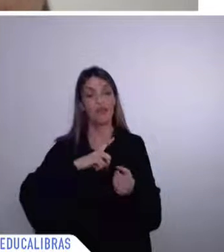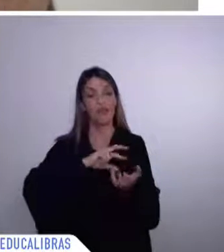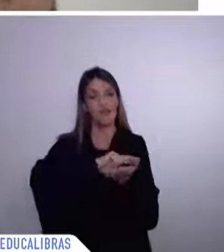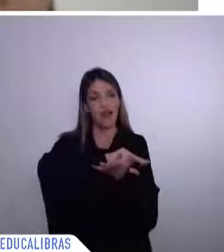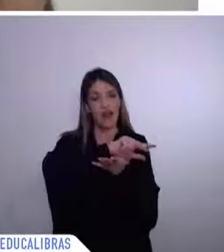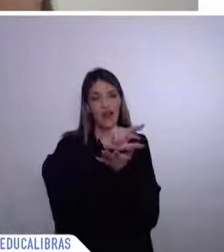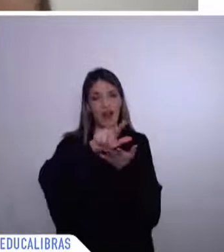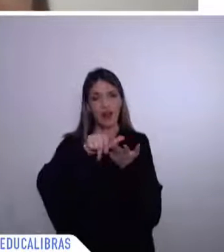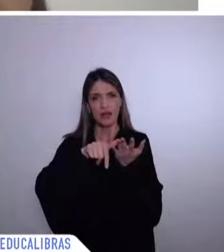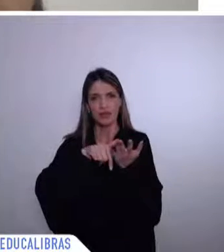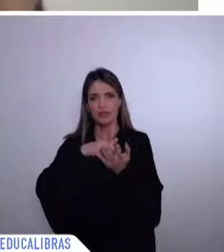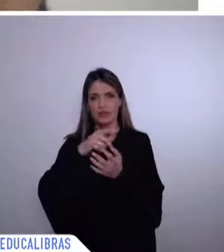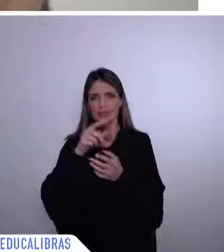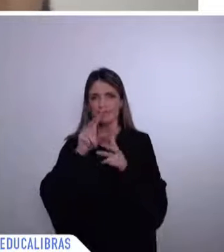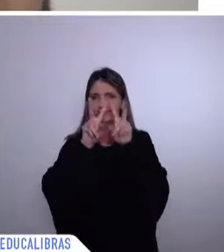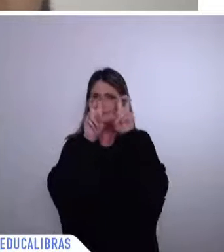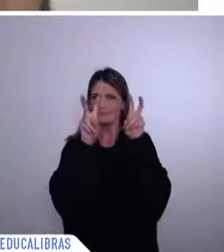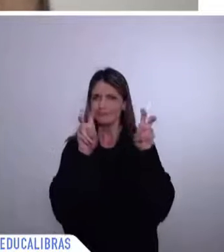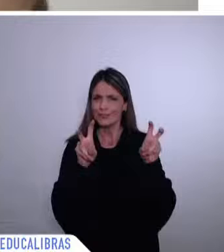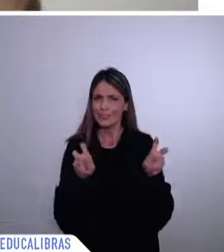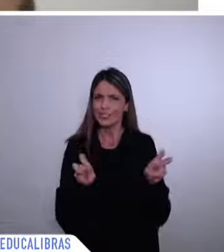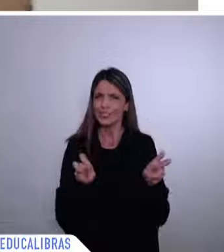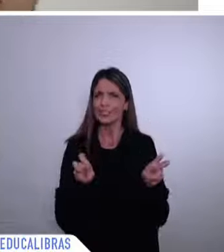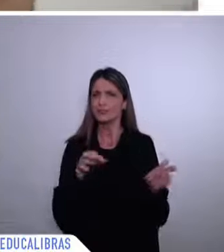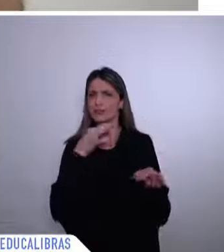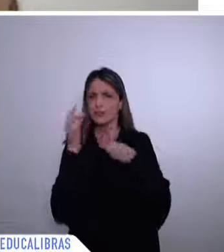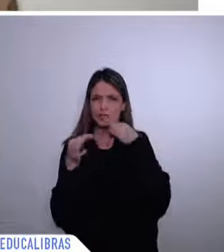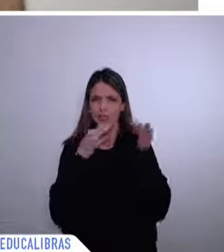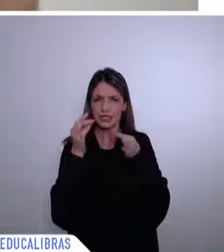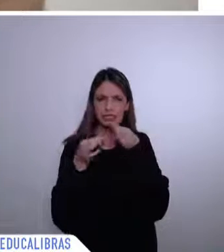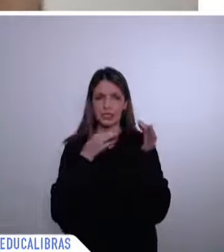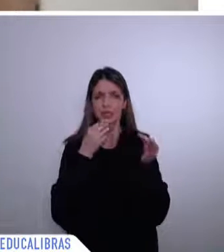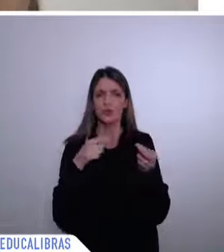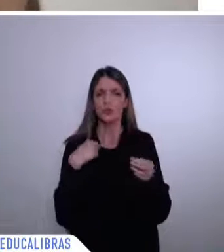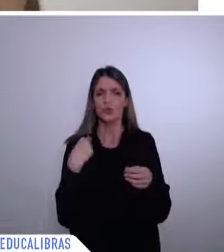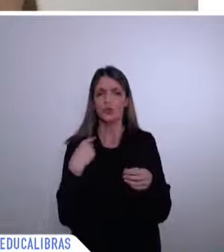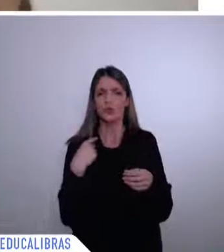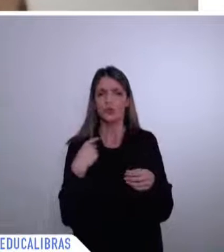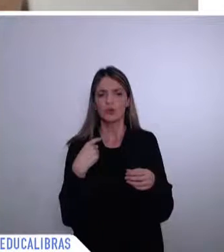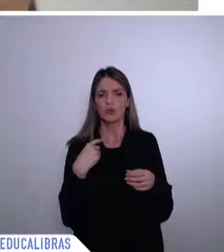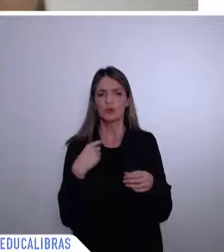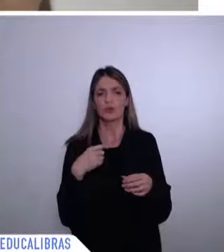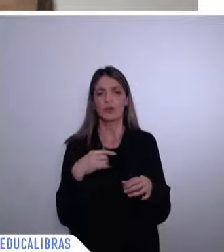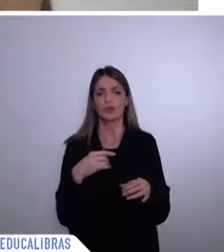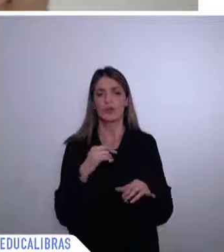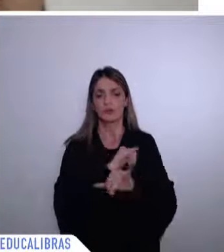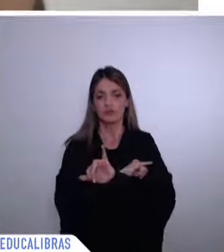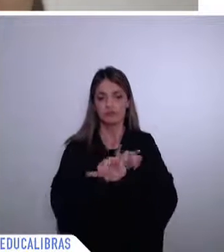We have brought very diverse points of view and a lot of elements that can be